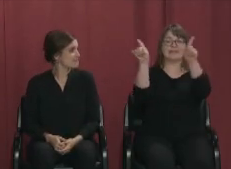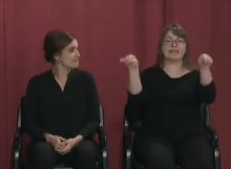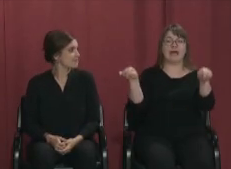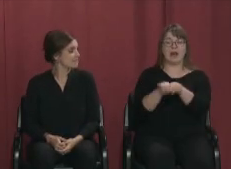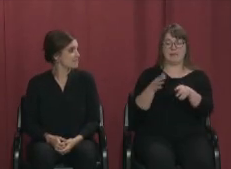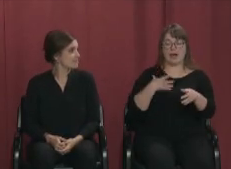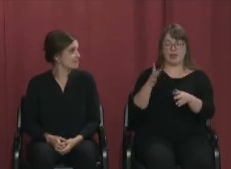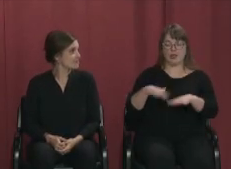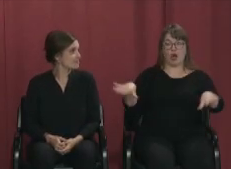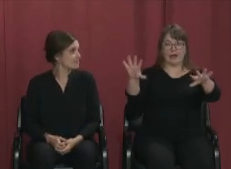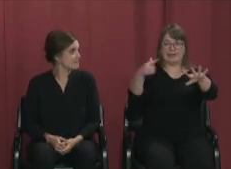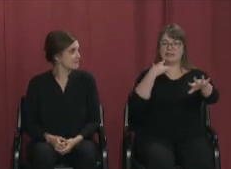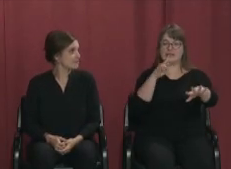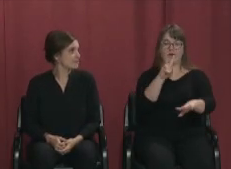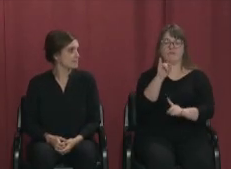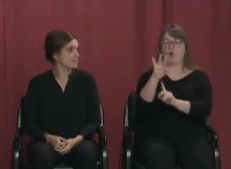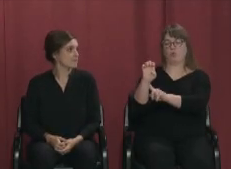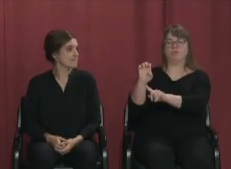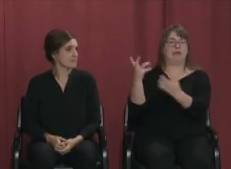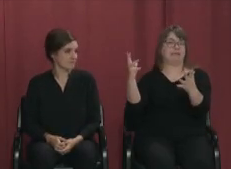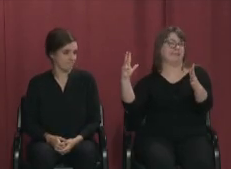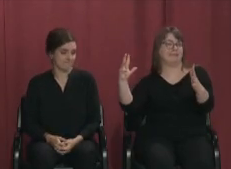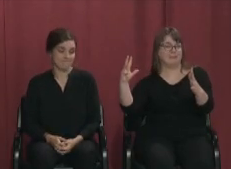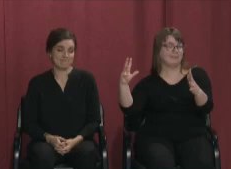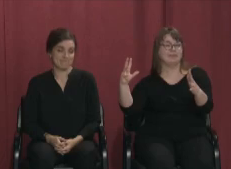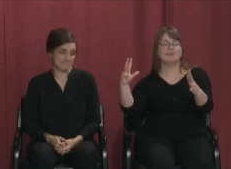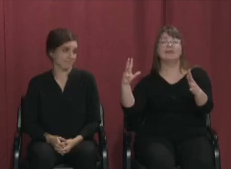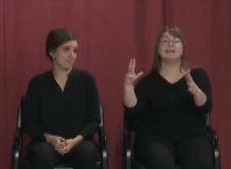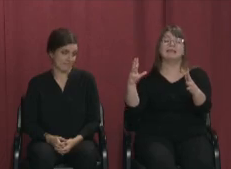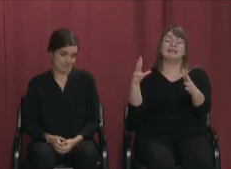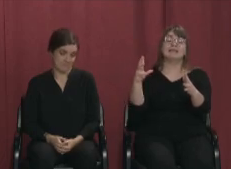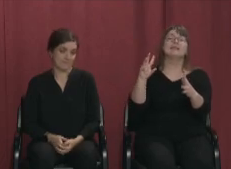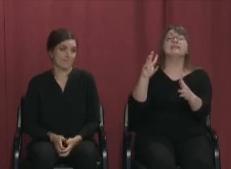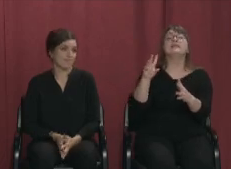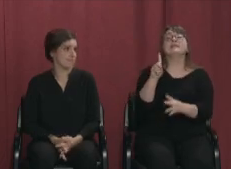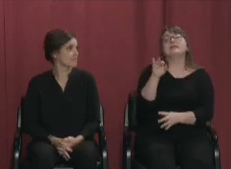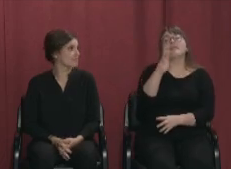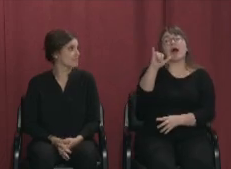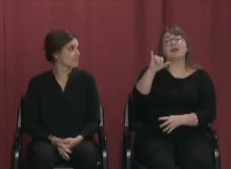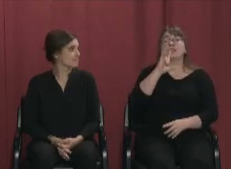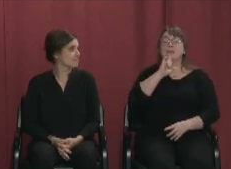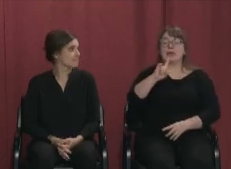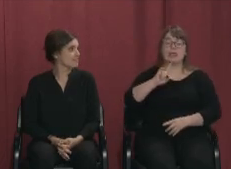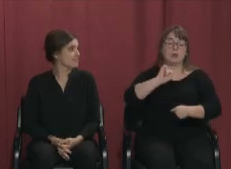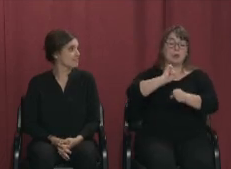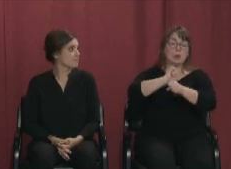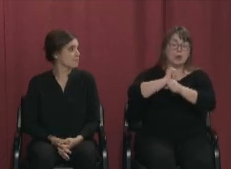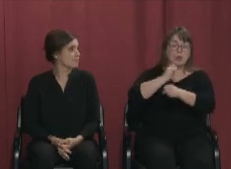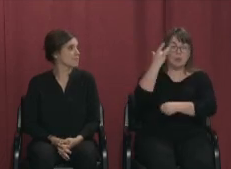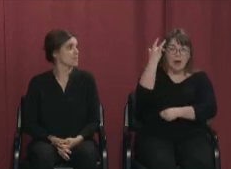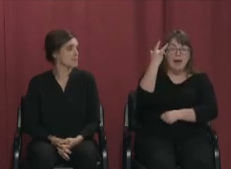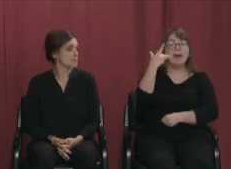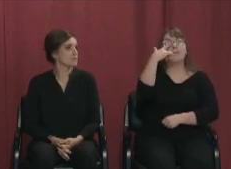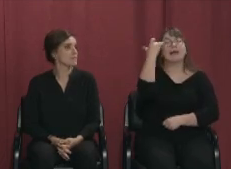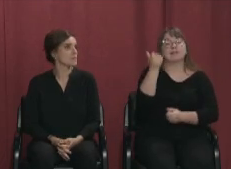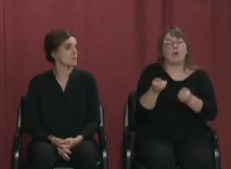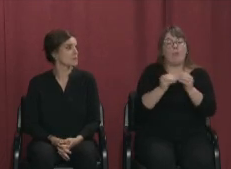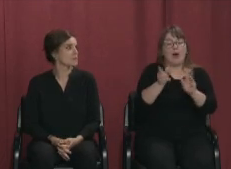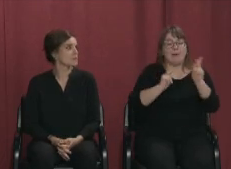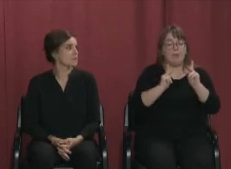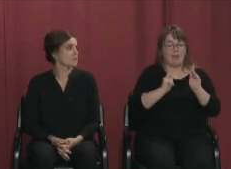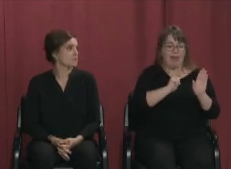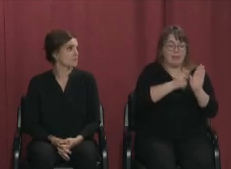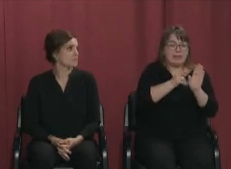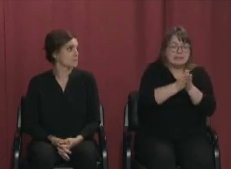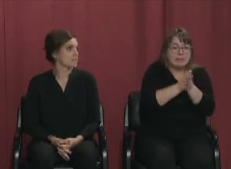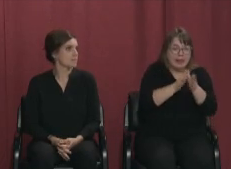vote. Right? A democracy works largely because the more people that participate, right, the more likely